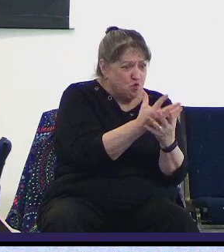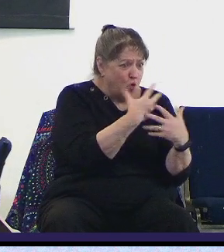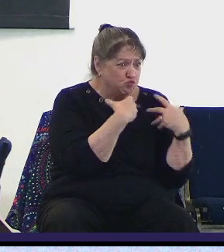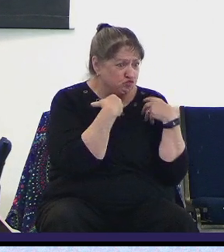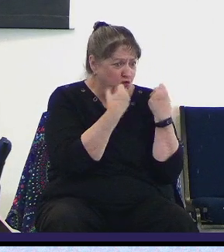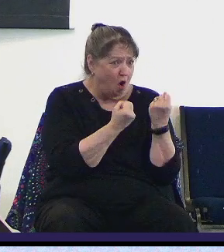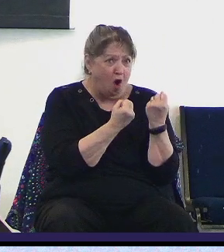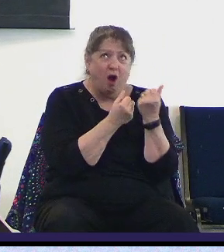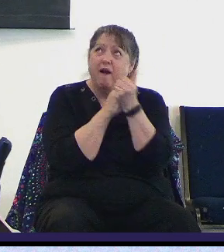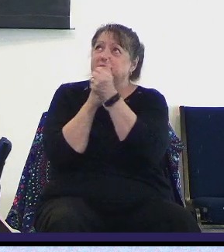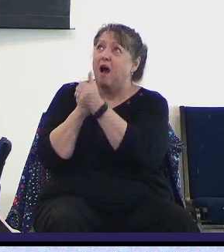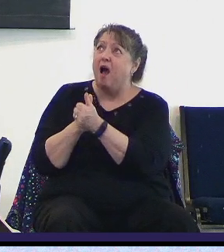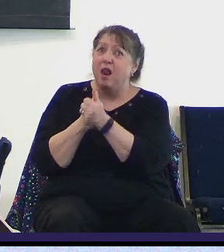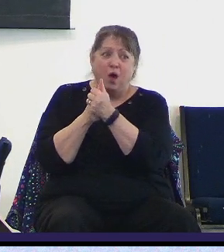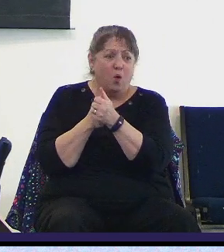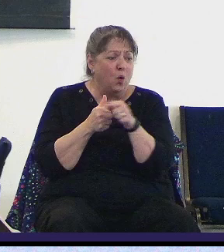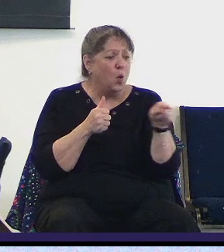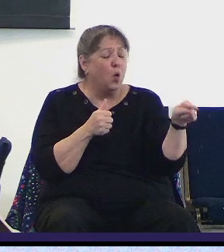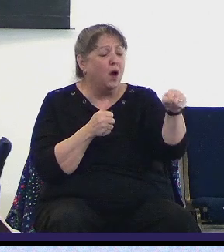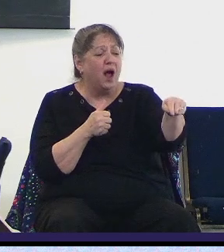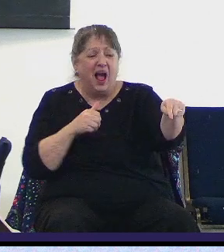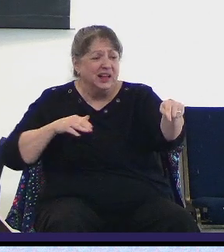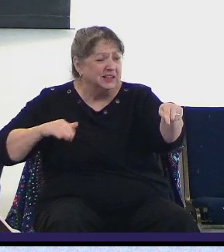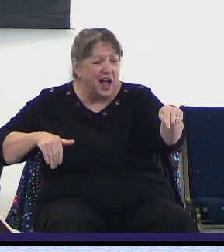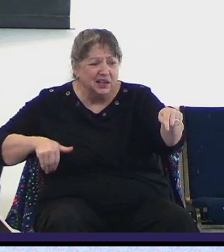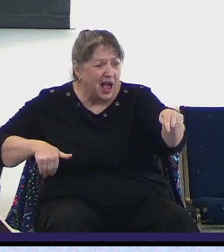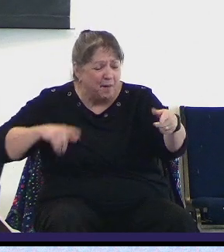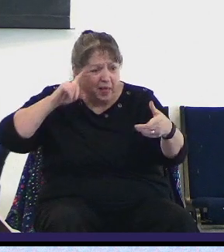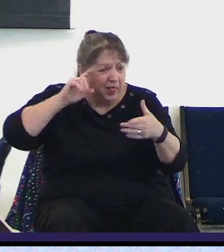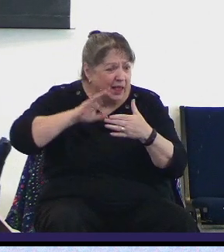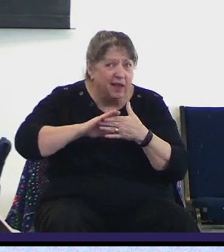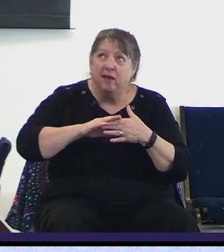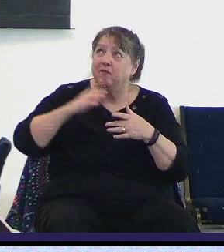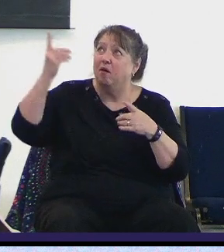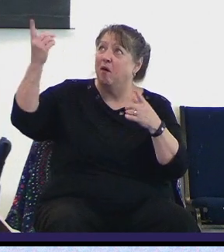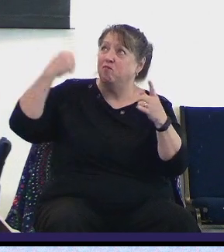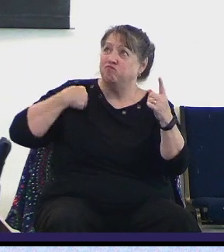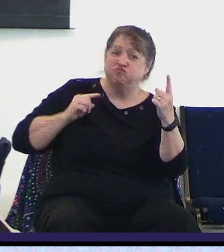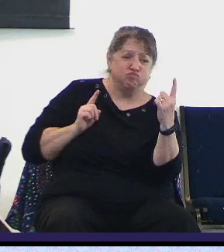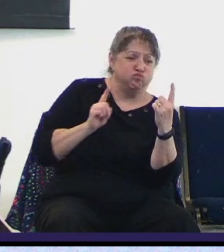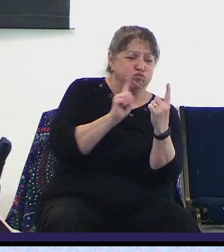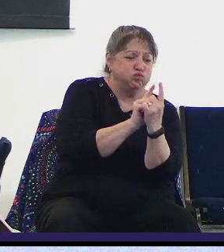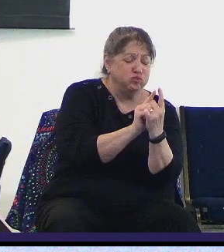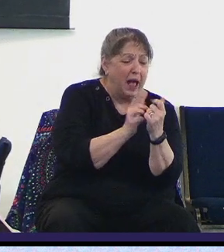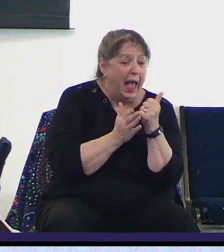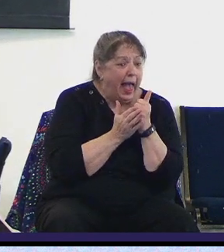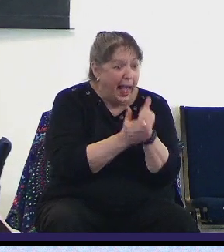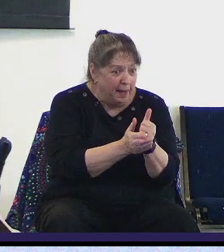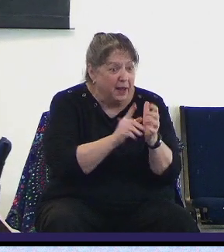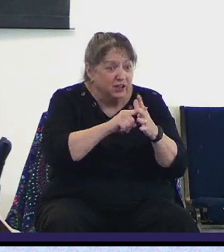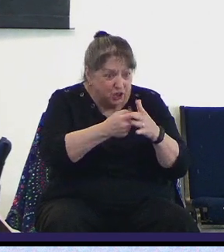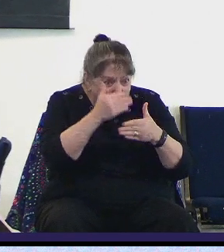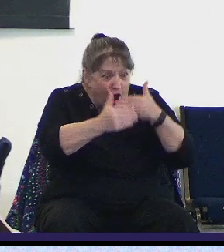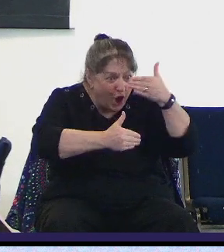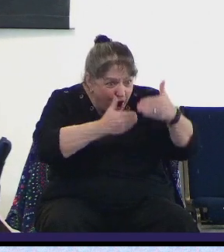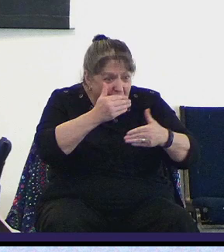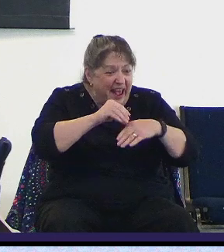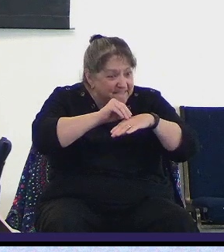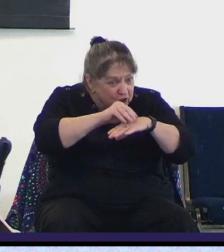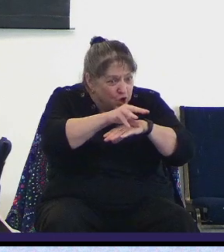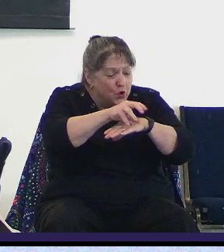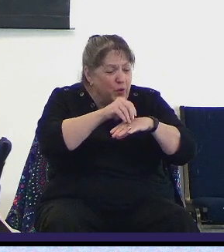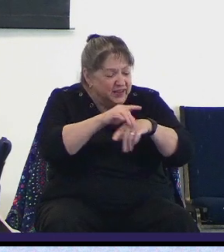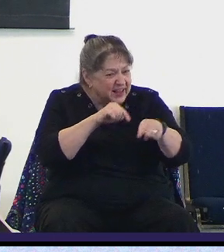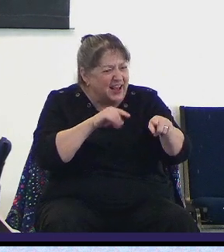are not converted, and God is bringing them into your life and to my life so that we can influence them and make them